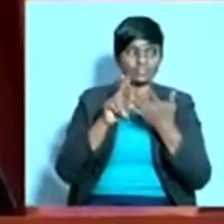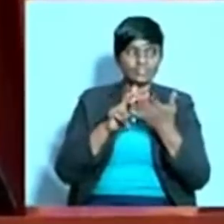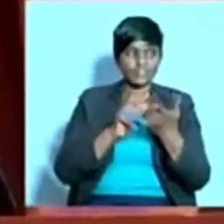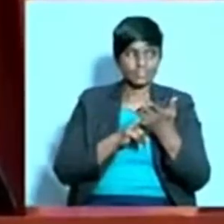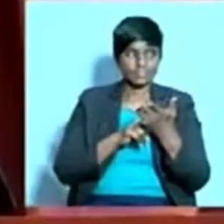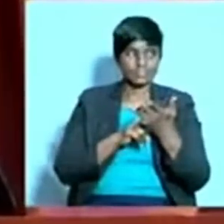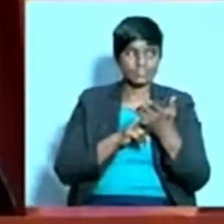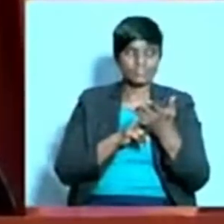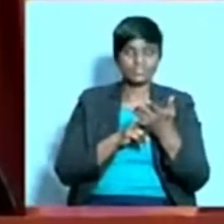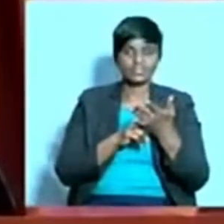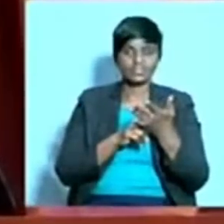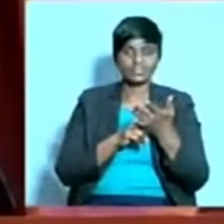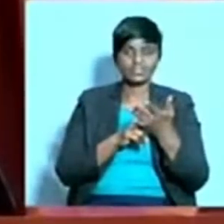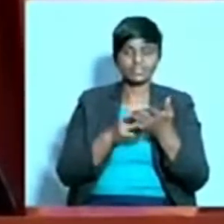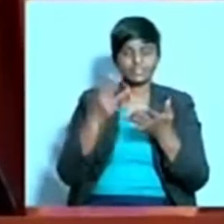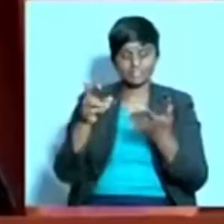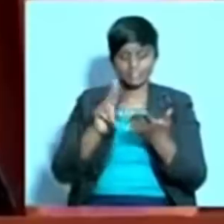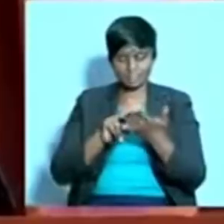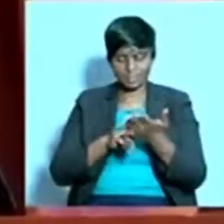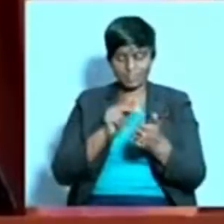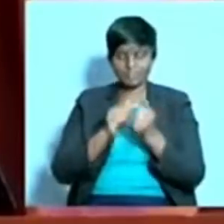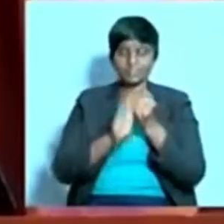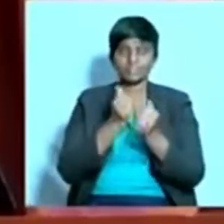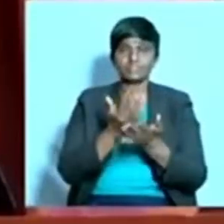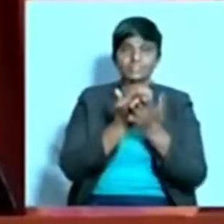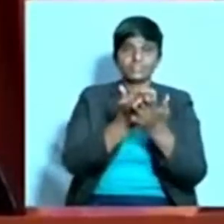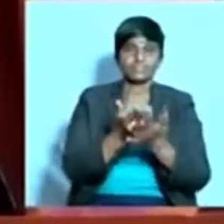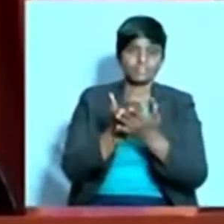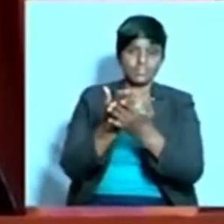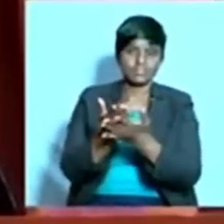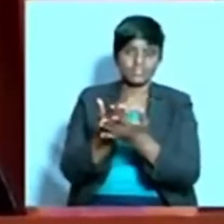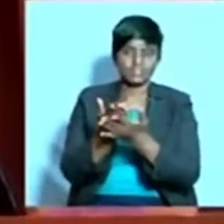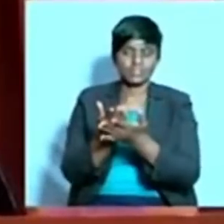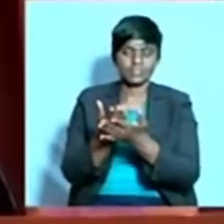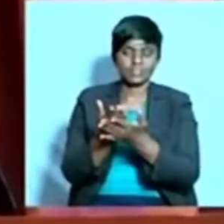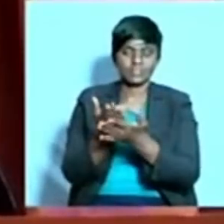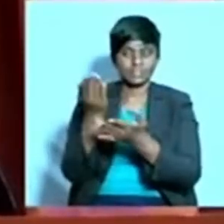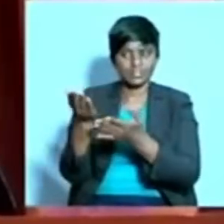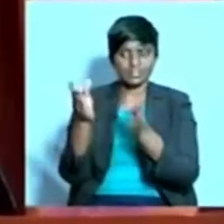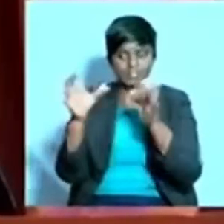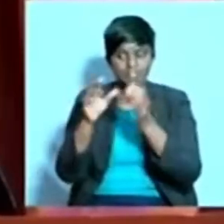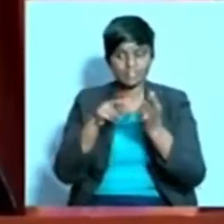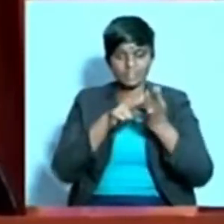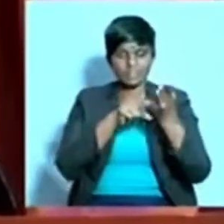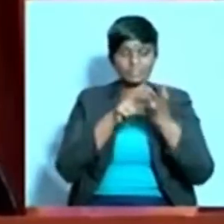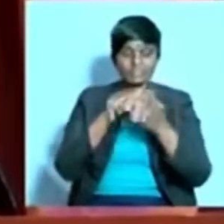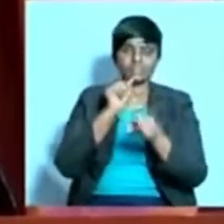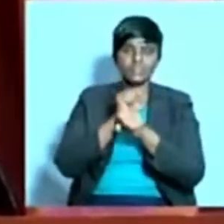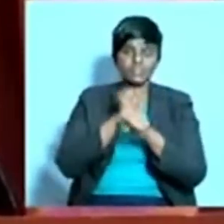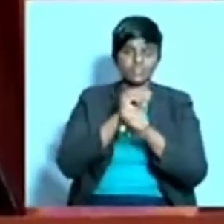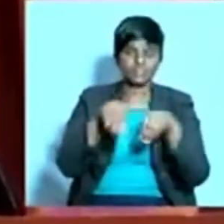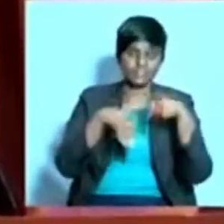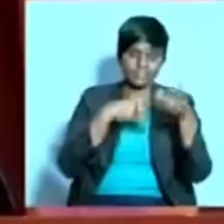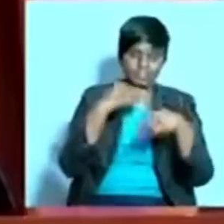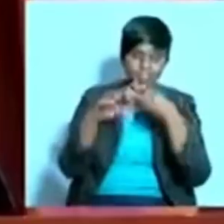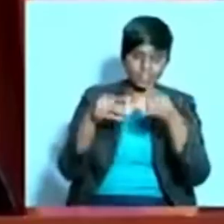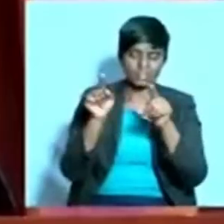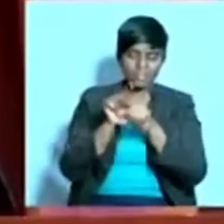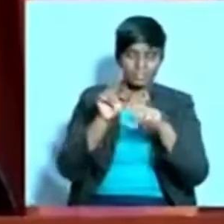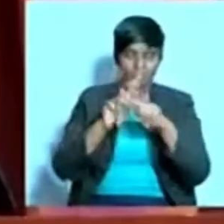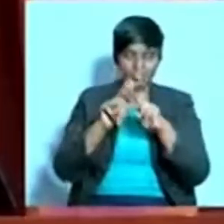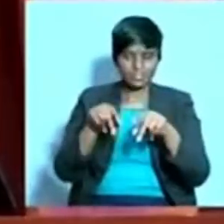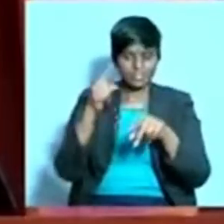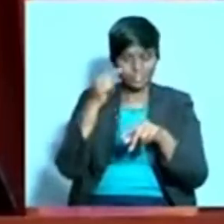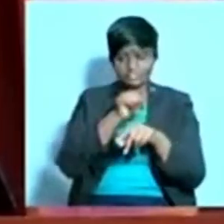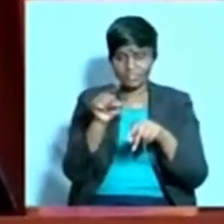of the consideration of the report which was presented by the Committee on Transport, Works and Supply, and it is the chairperson of